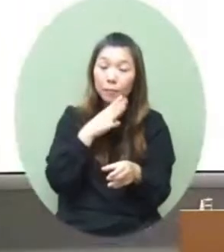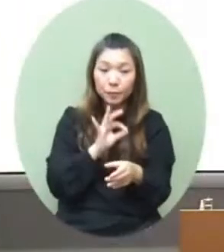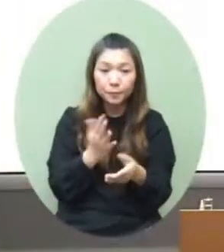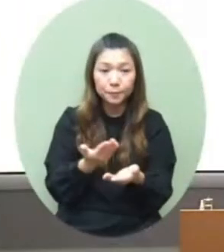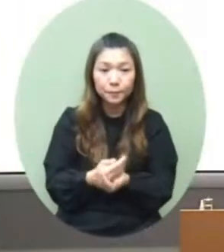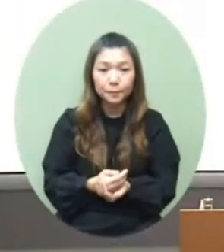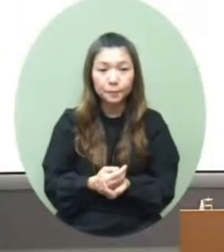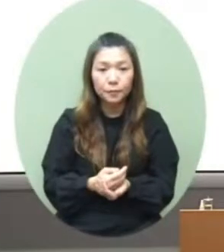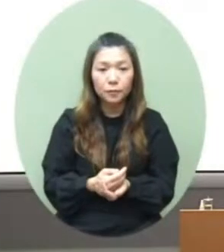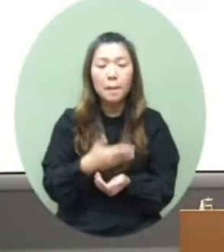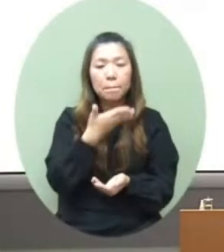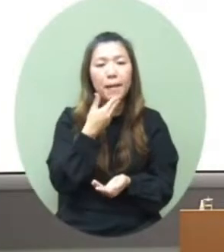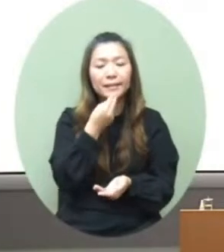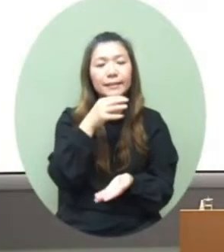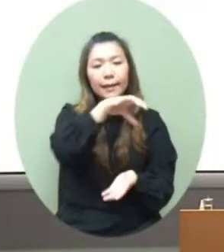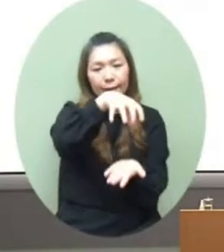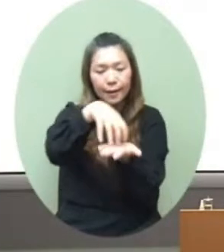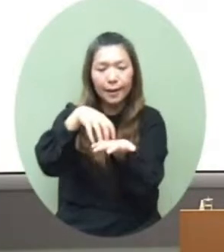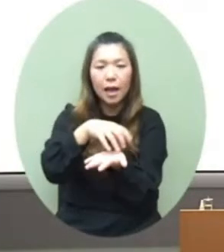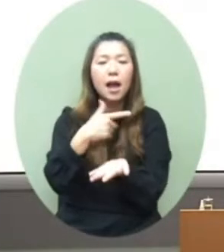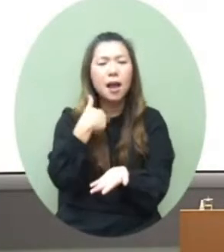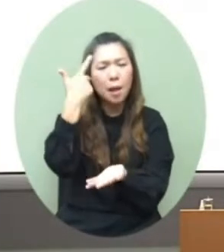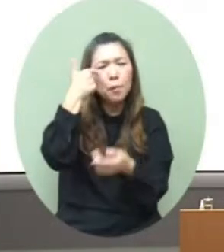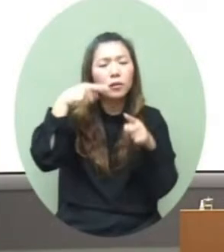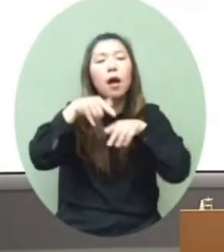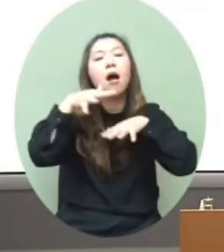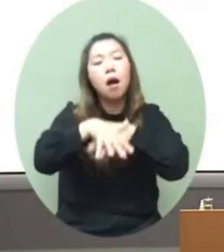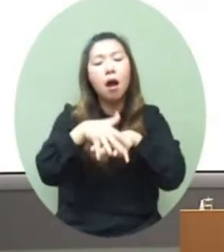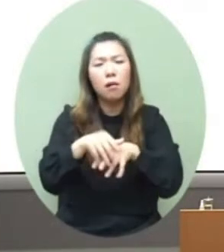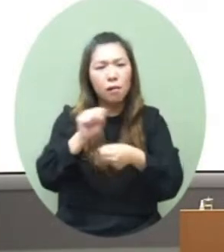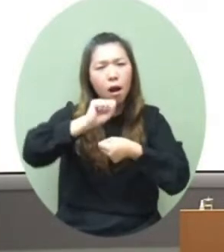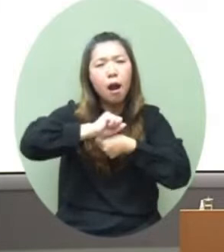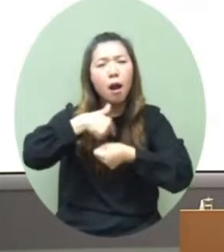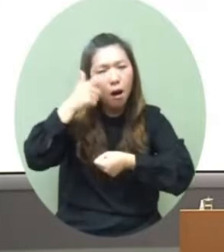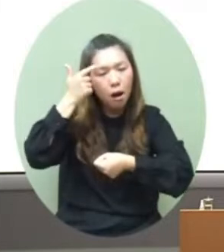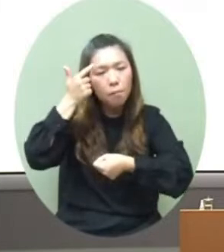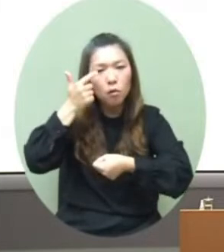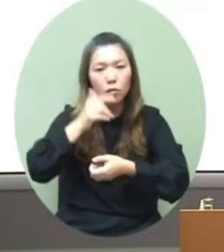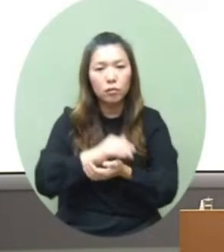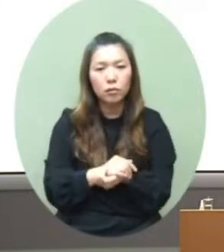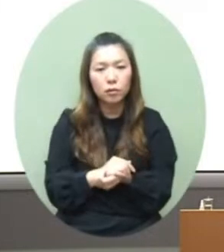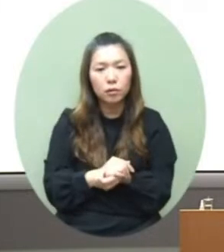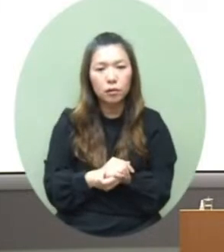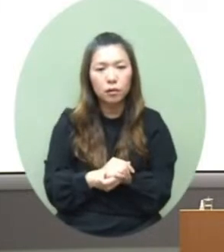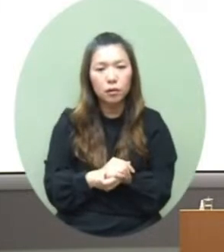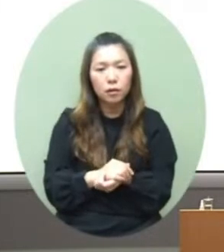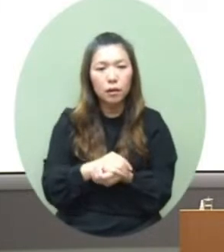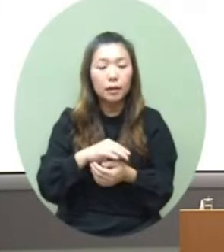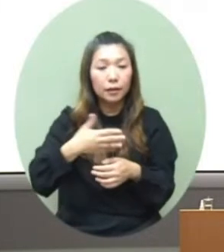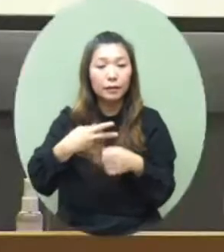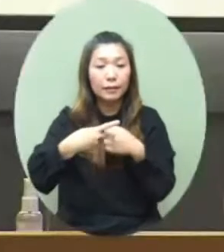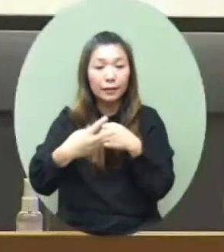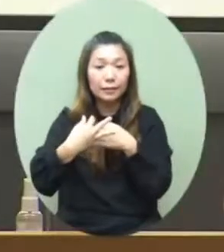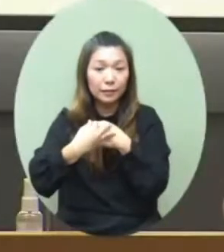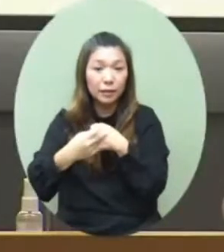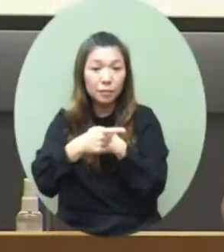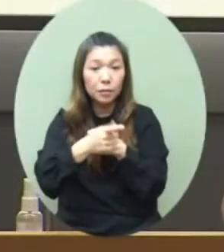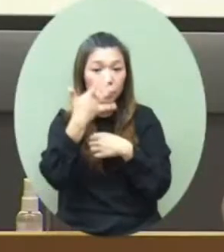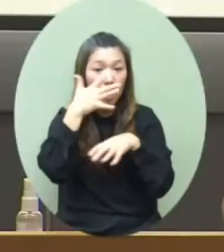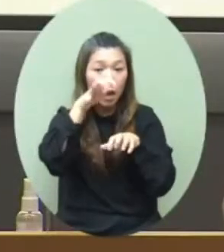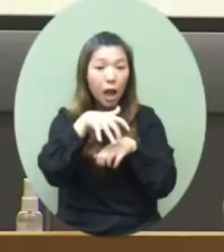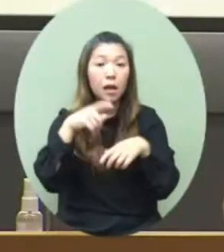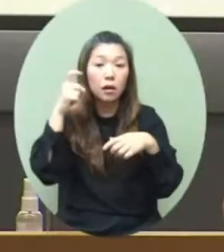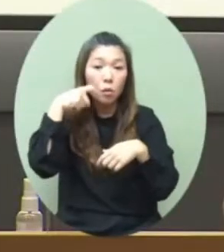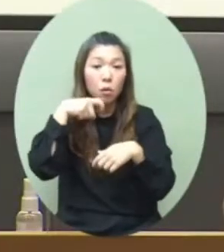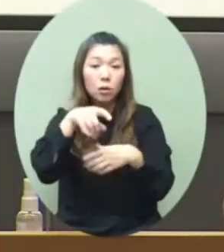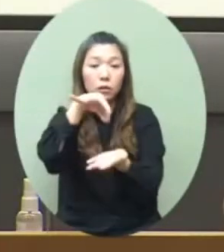enjoy. About crowd management, of course, for the Gourmet Marketplace, we'd like to